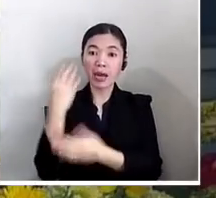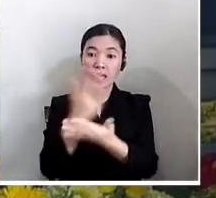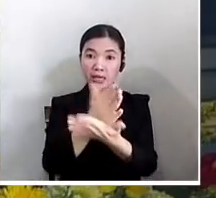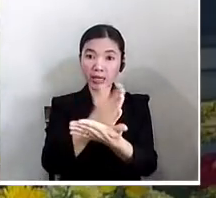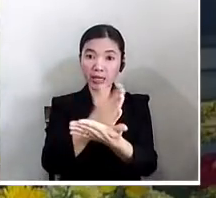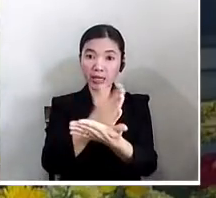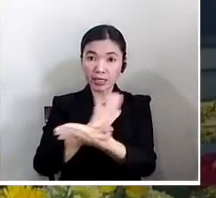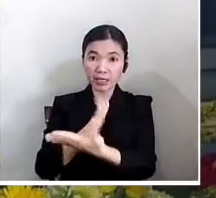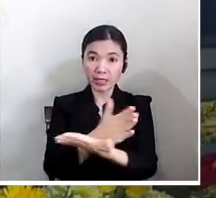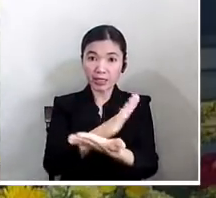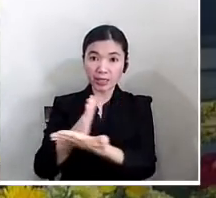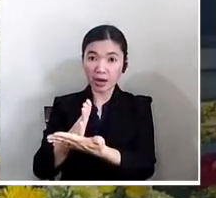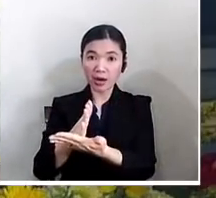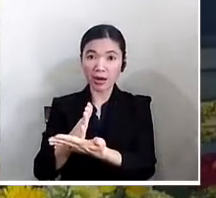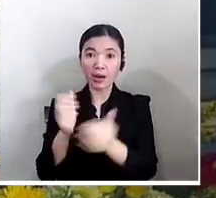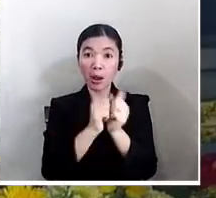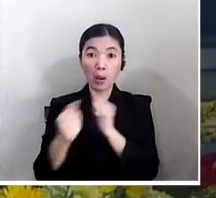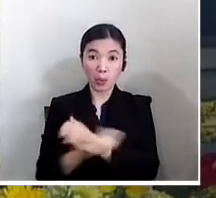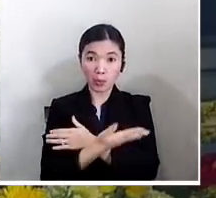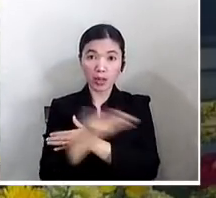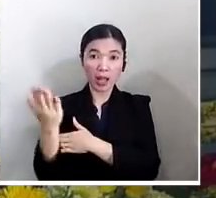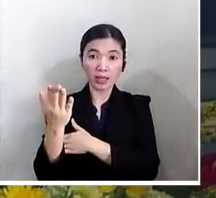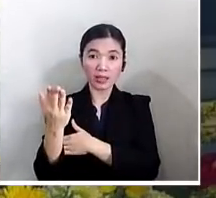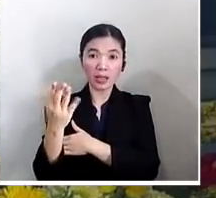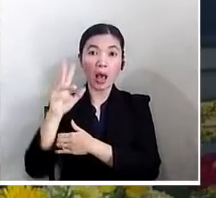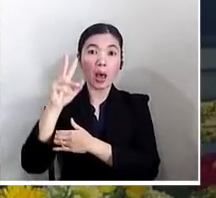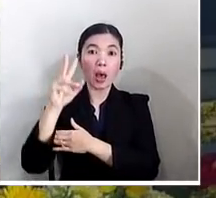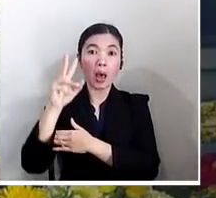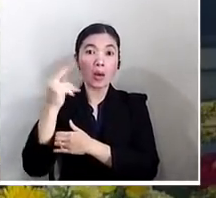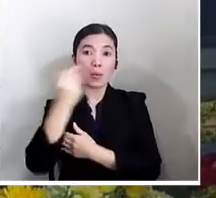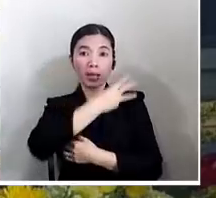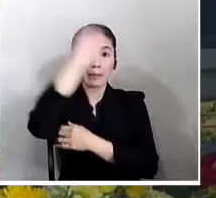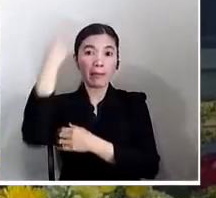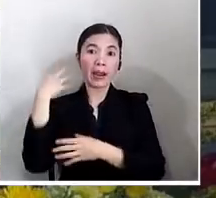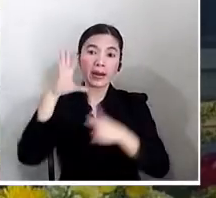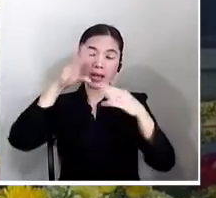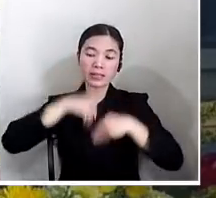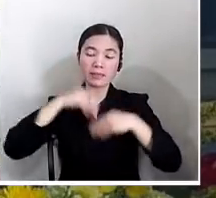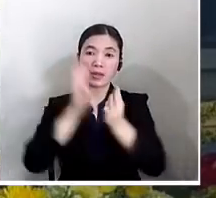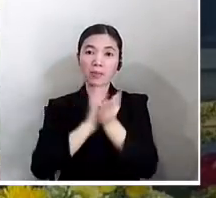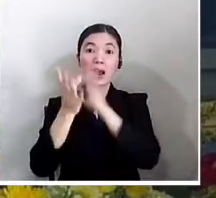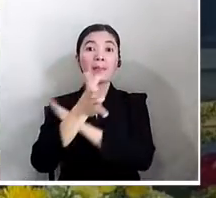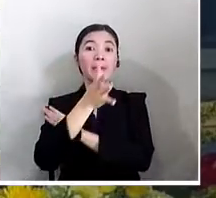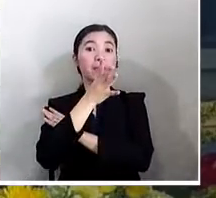Mary accepted to become the mother of Jesus